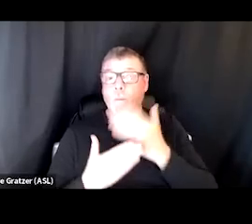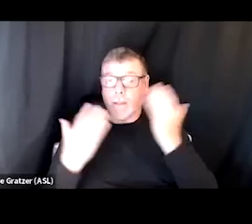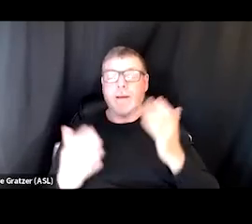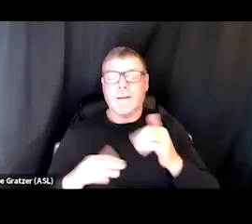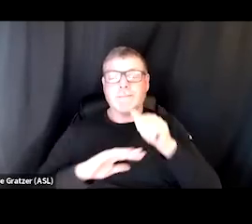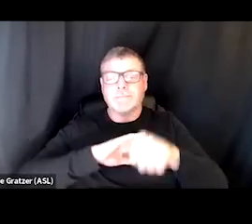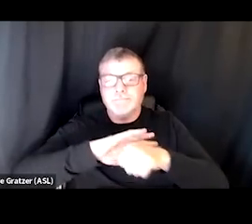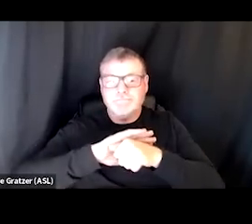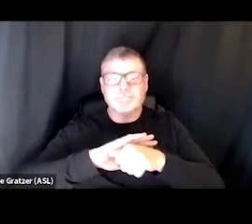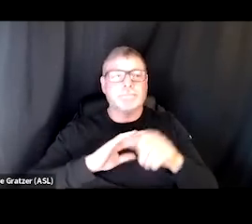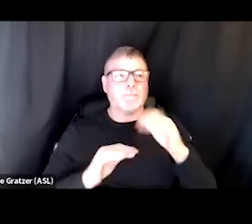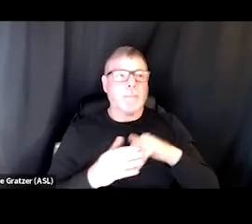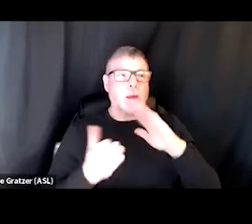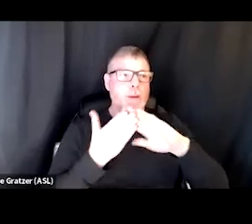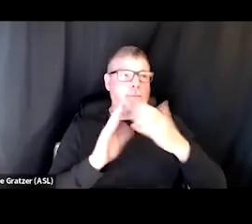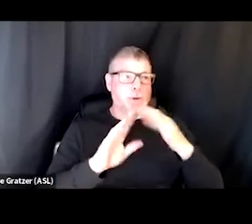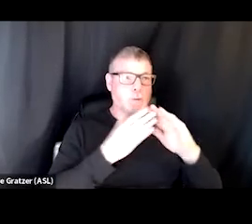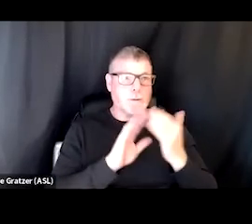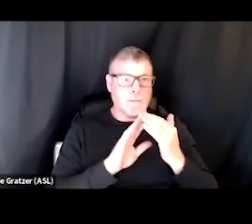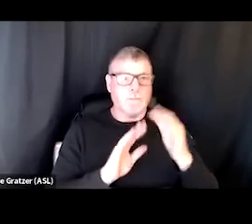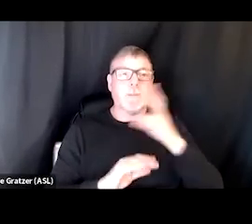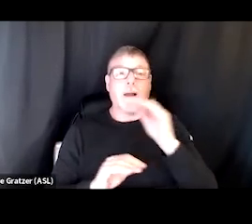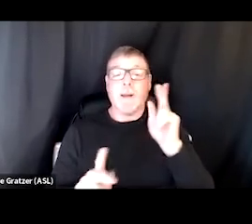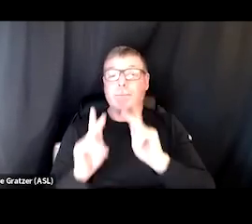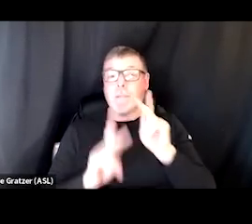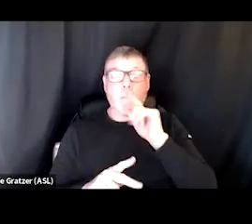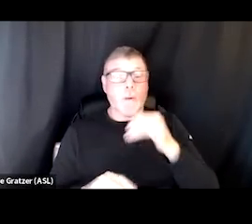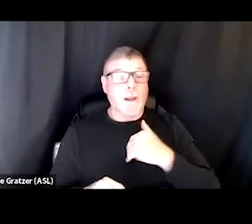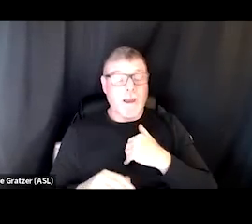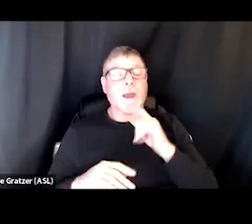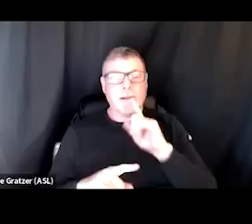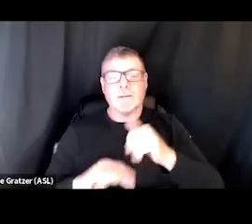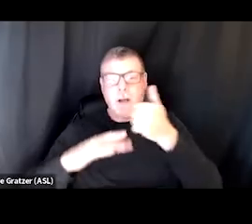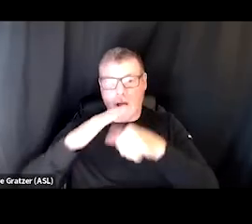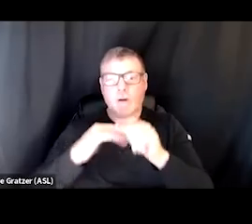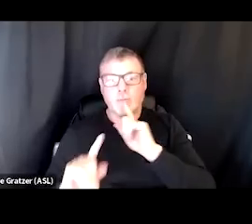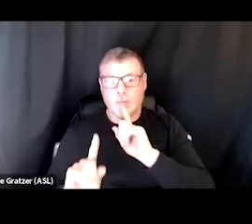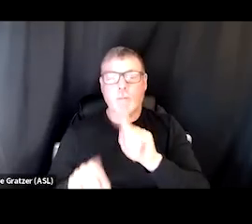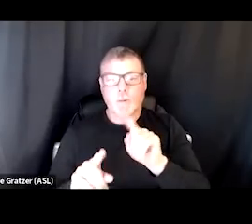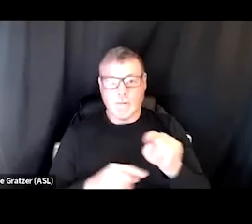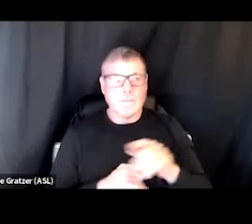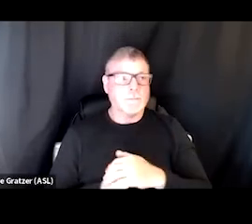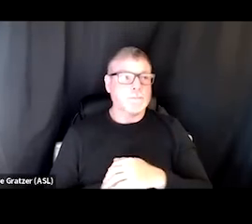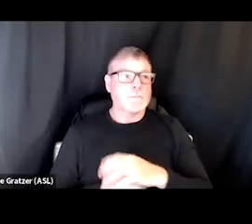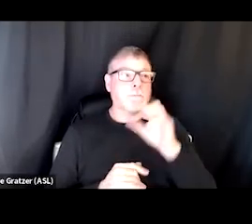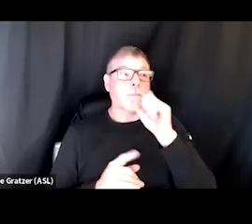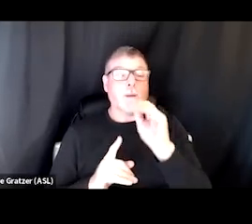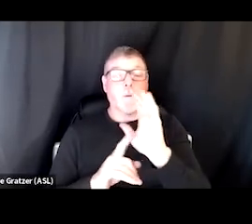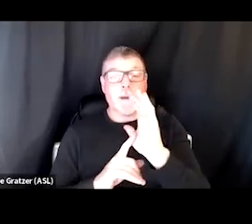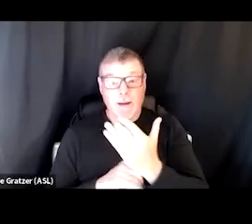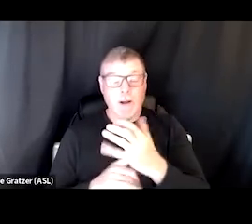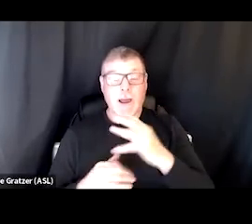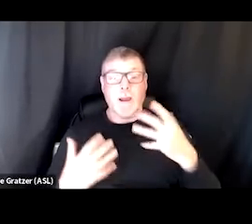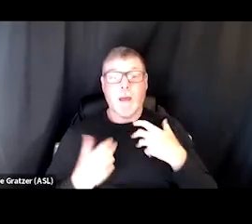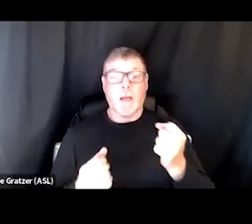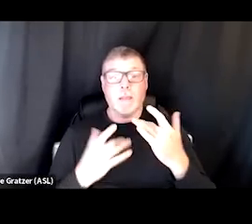shadows of communities. And the number of people experiencing homelessness is underreported. And so the conditions and health